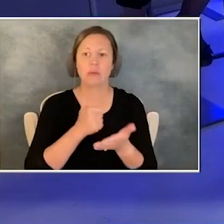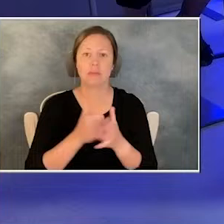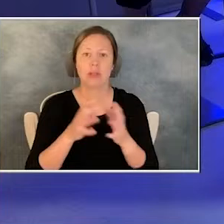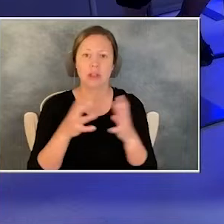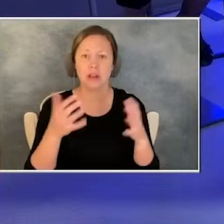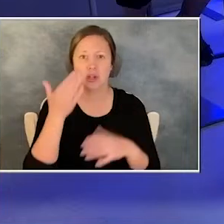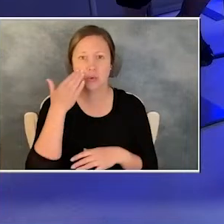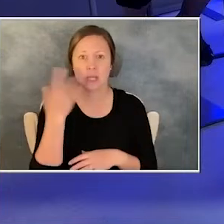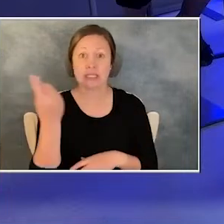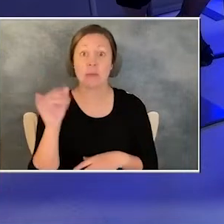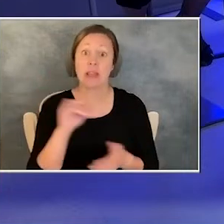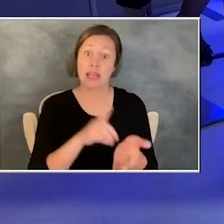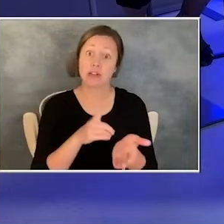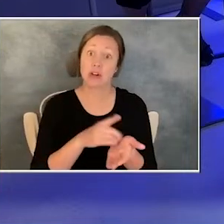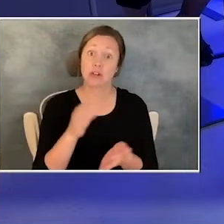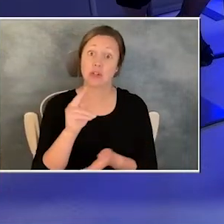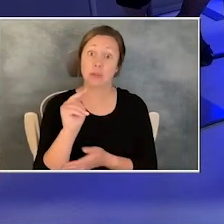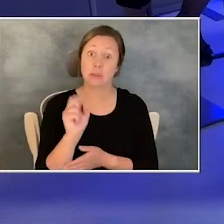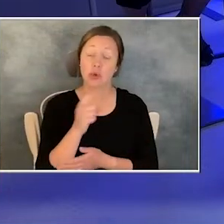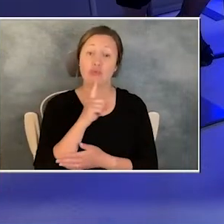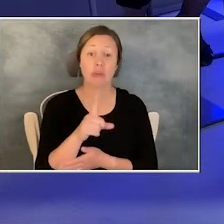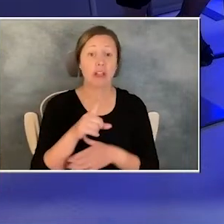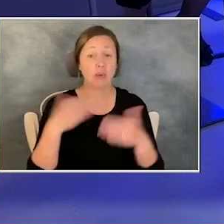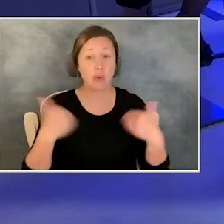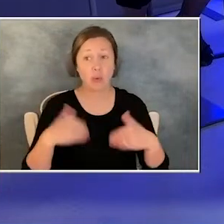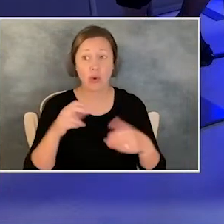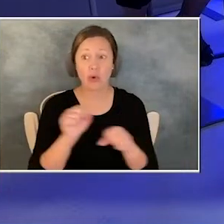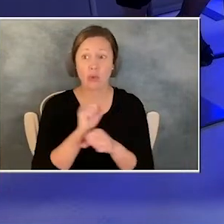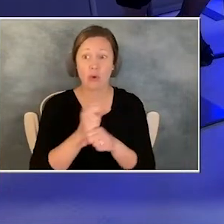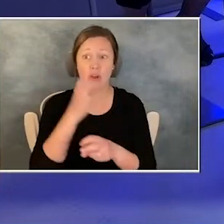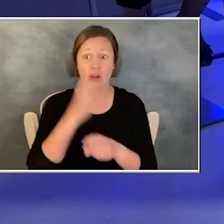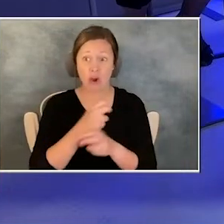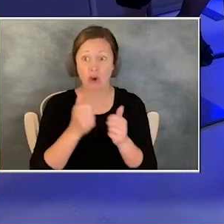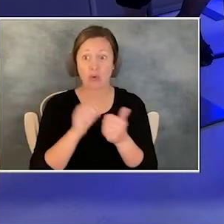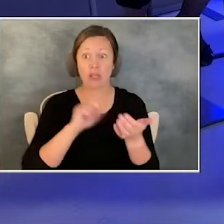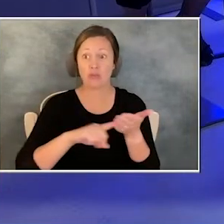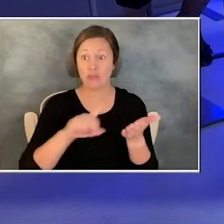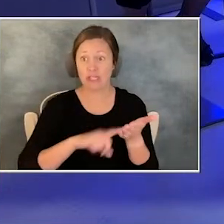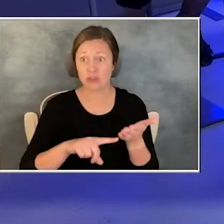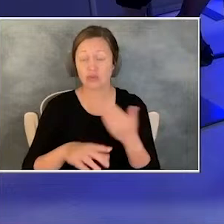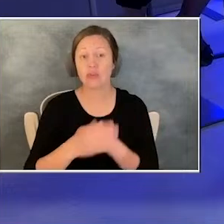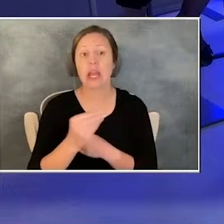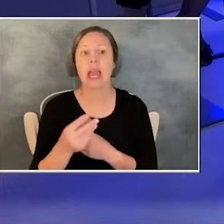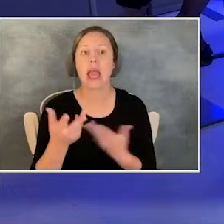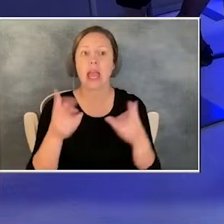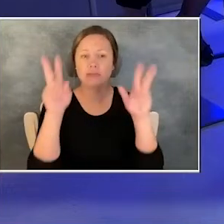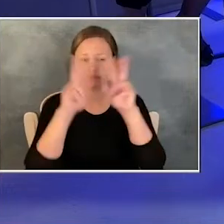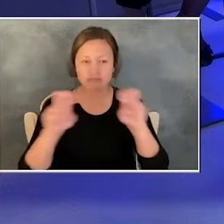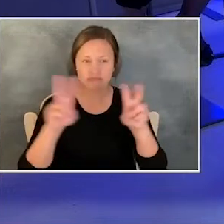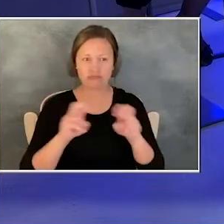Dr. Burns is hard at work with the research. And